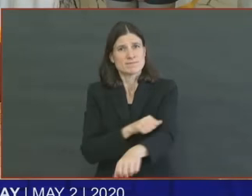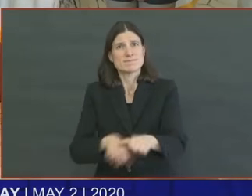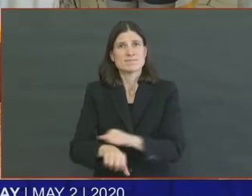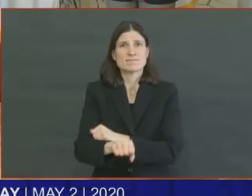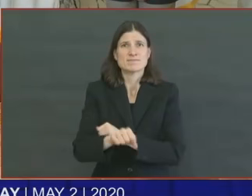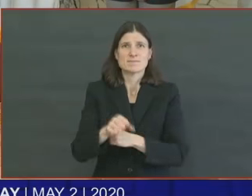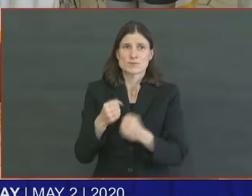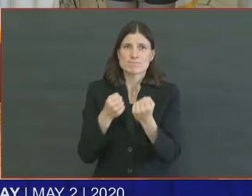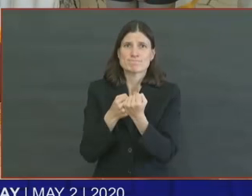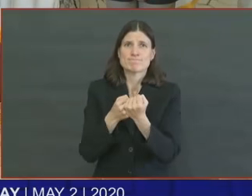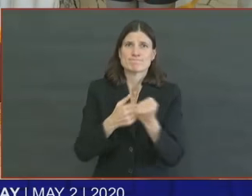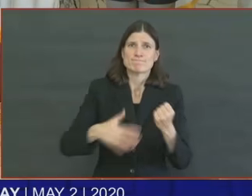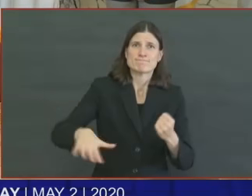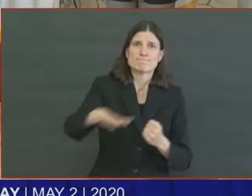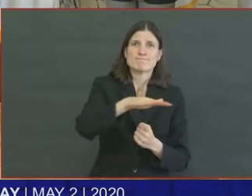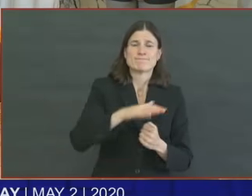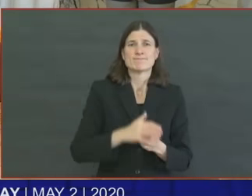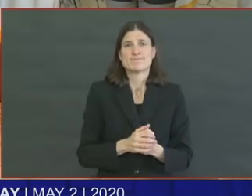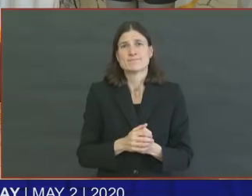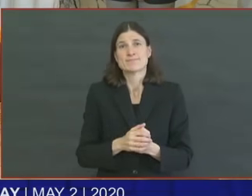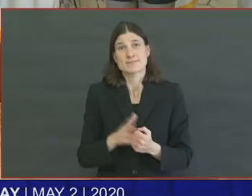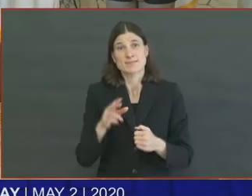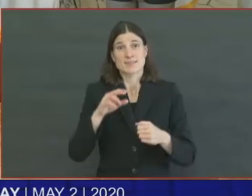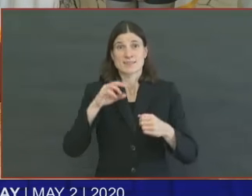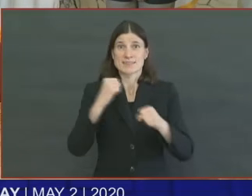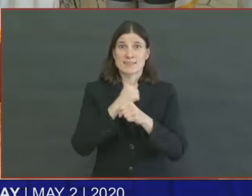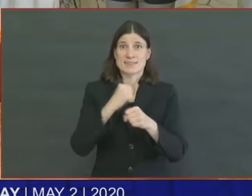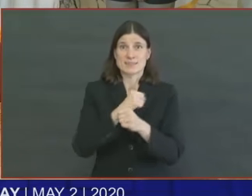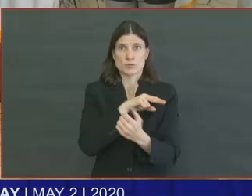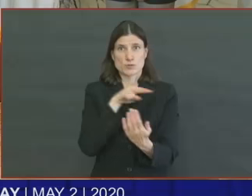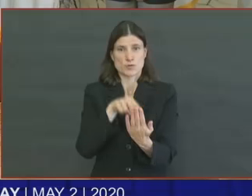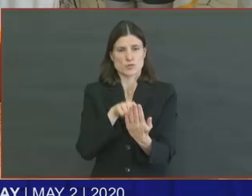have those numbers updated for right after, but just